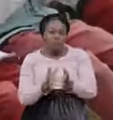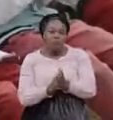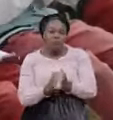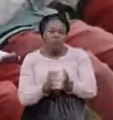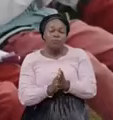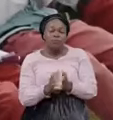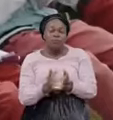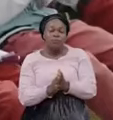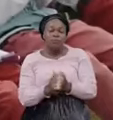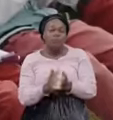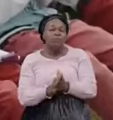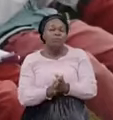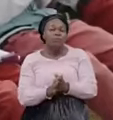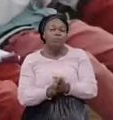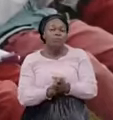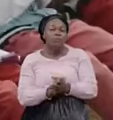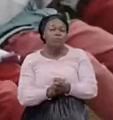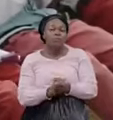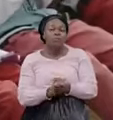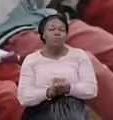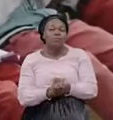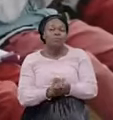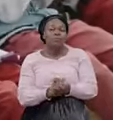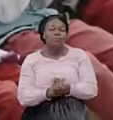I am a pastor,